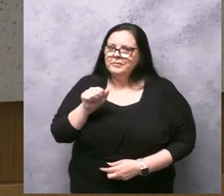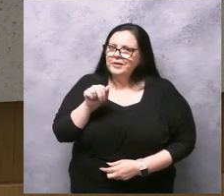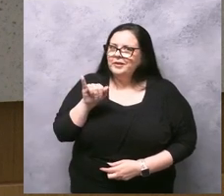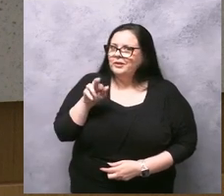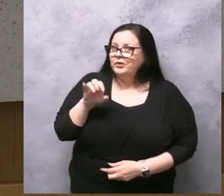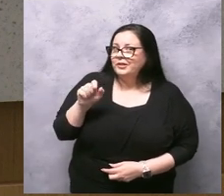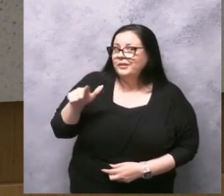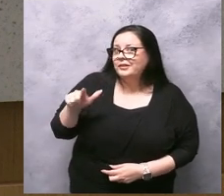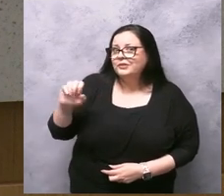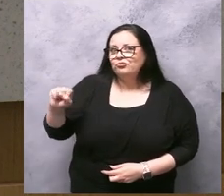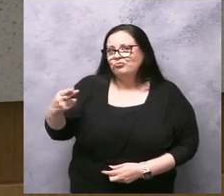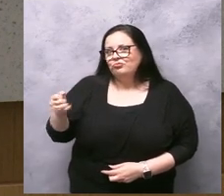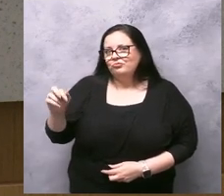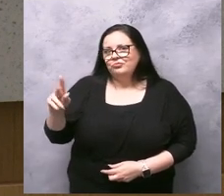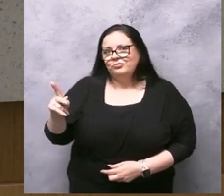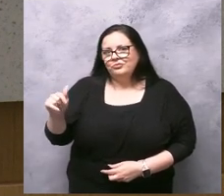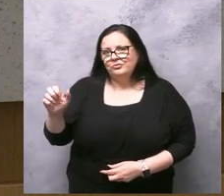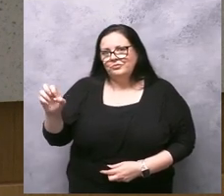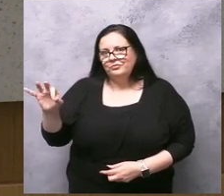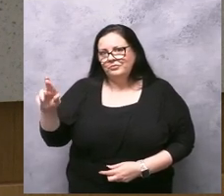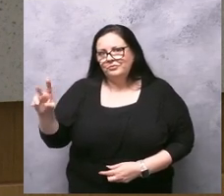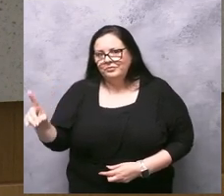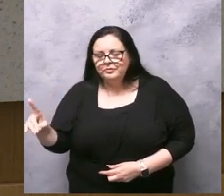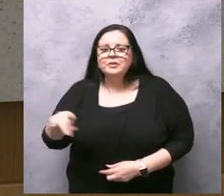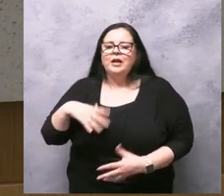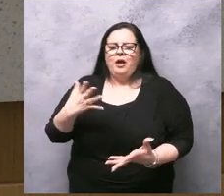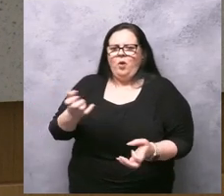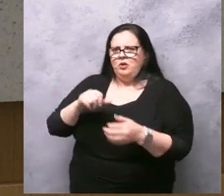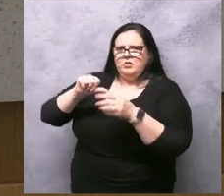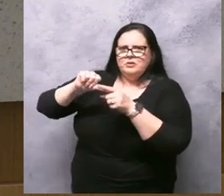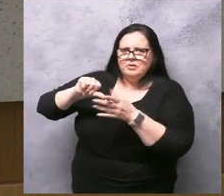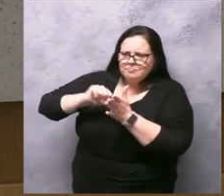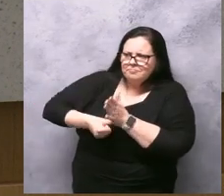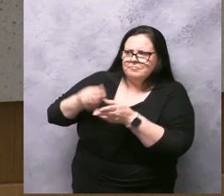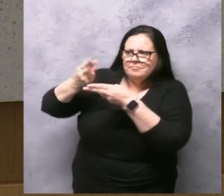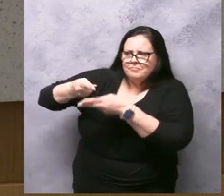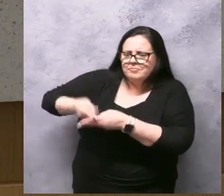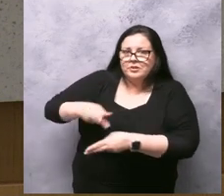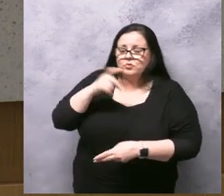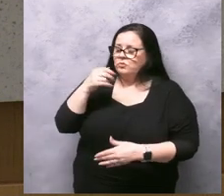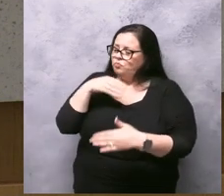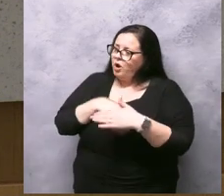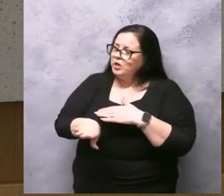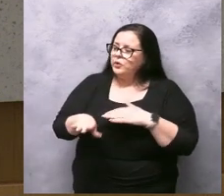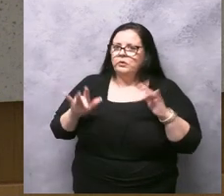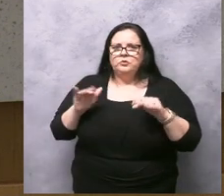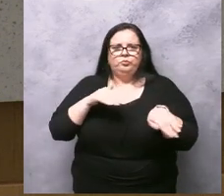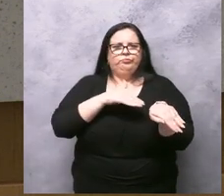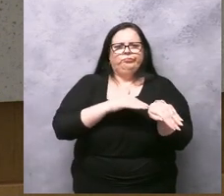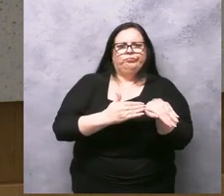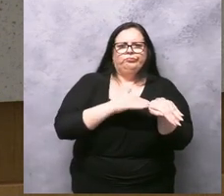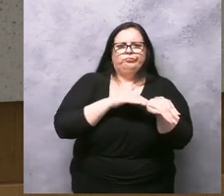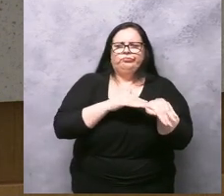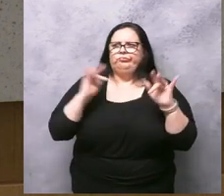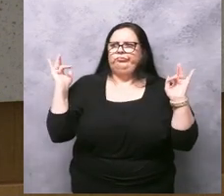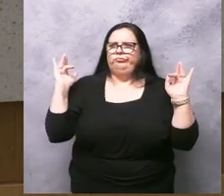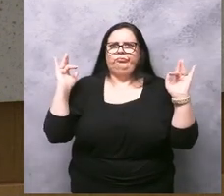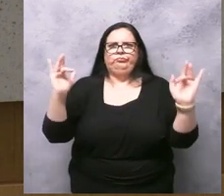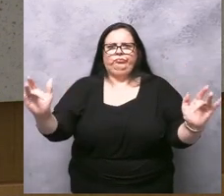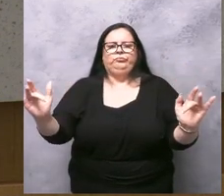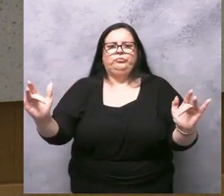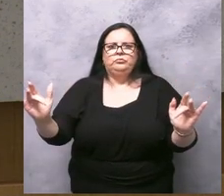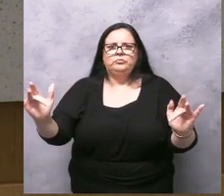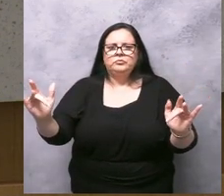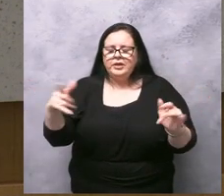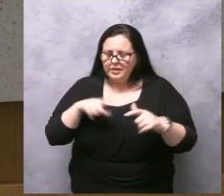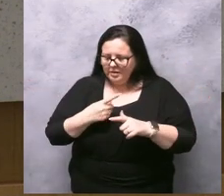So the reason why I wanted to thank them was when you walked into what was essentially a portable, you walked into